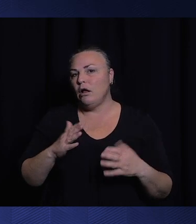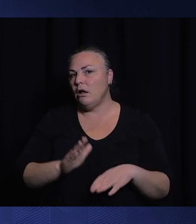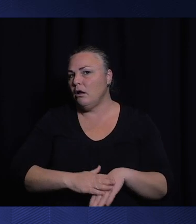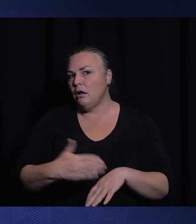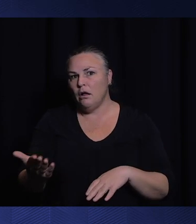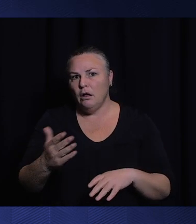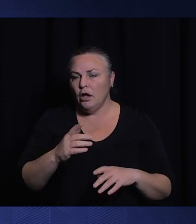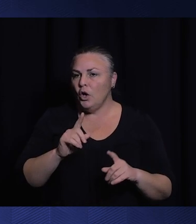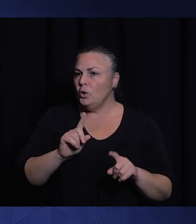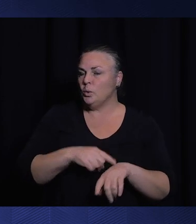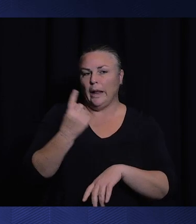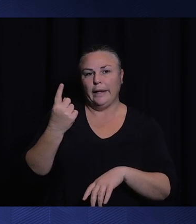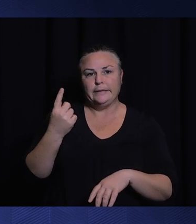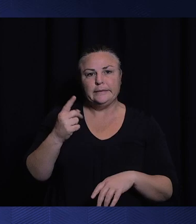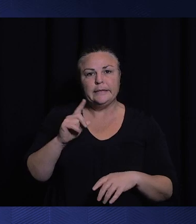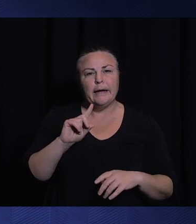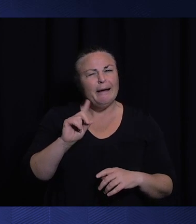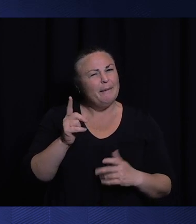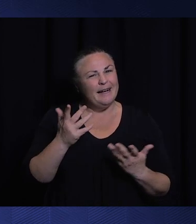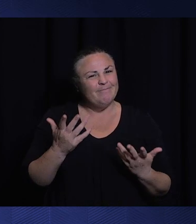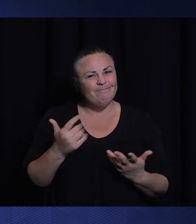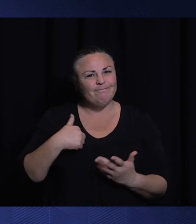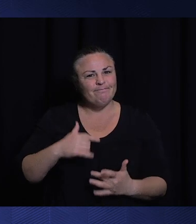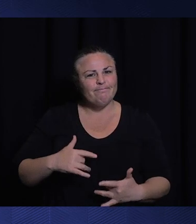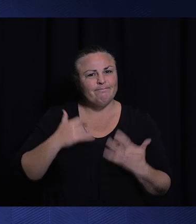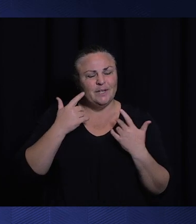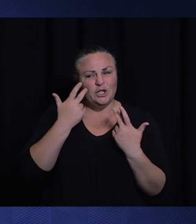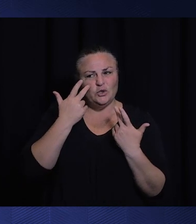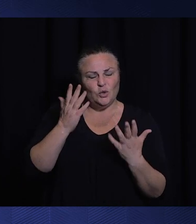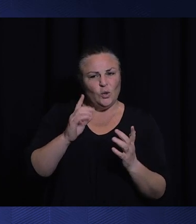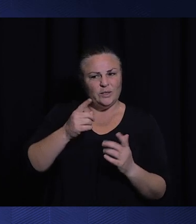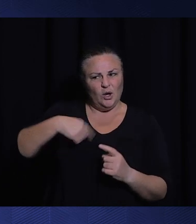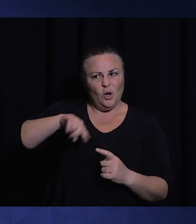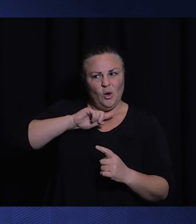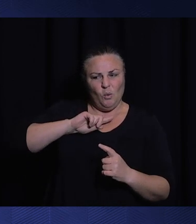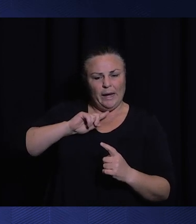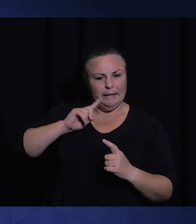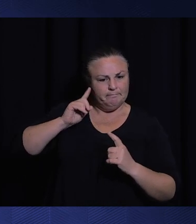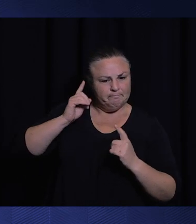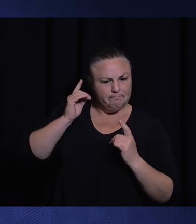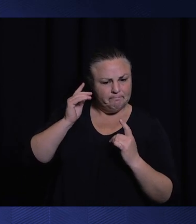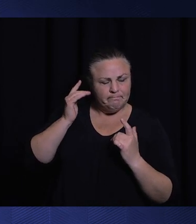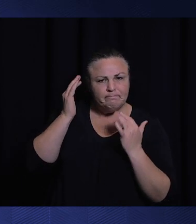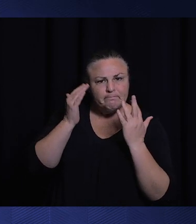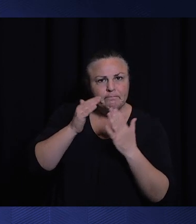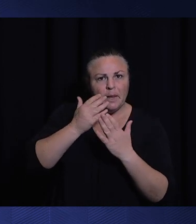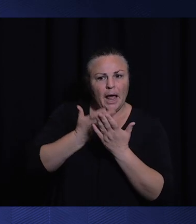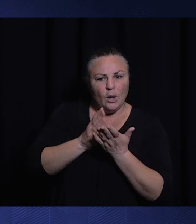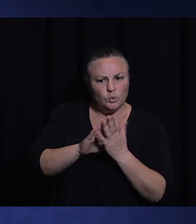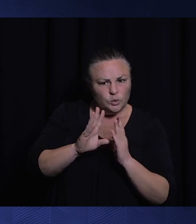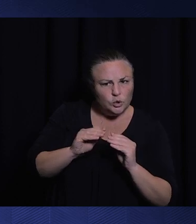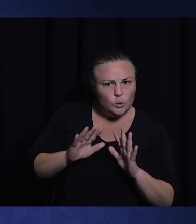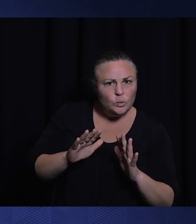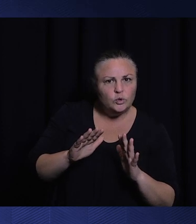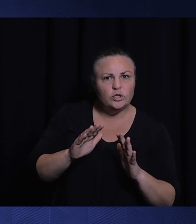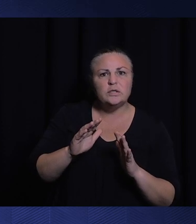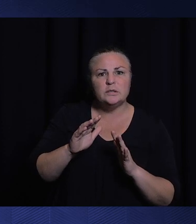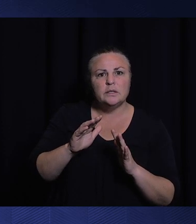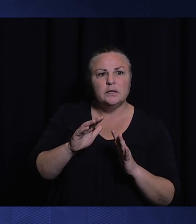But it does, I think, really highlight the fact that how we think about this issue is now absolutely central to how we're dealing